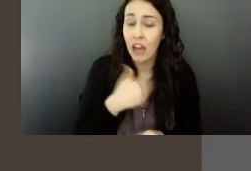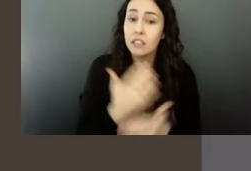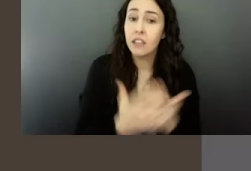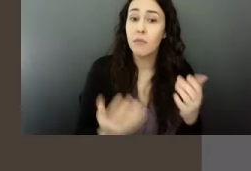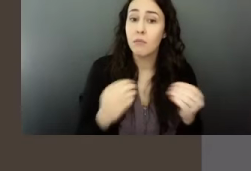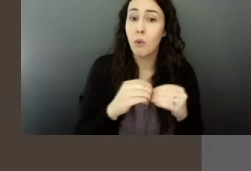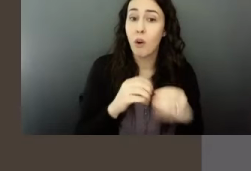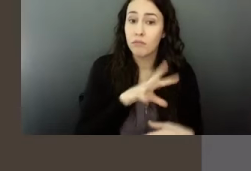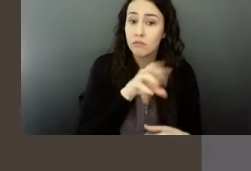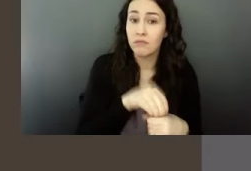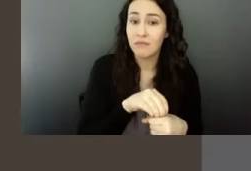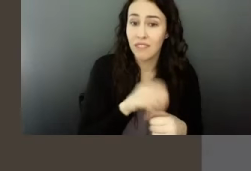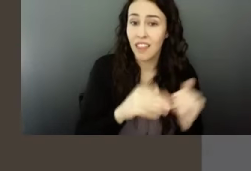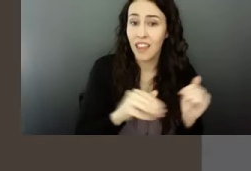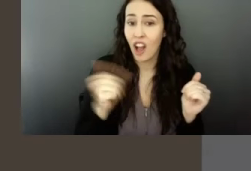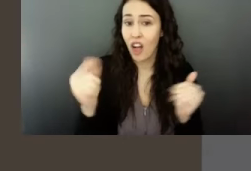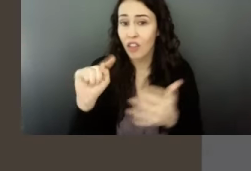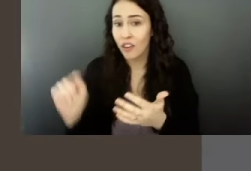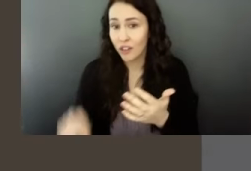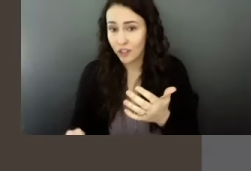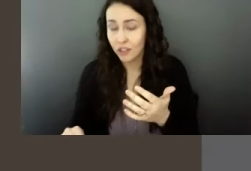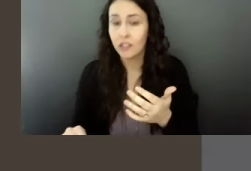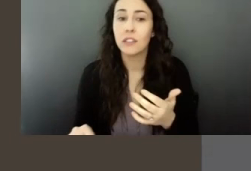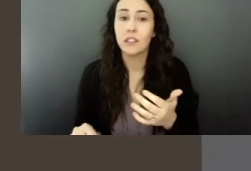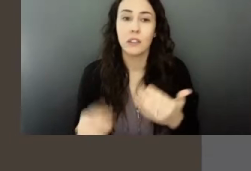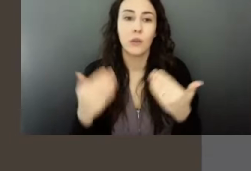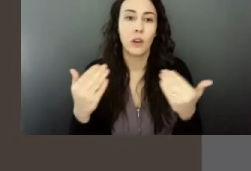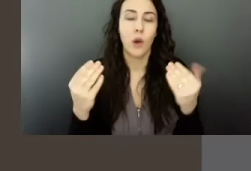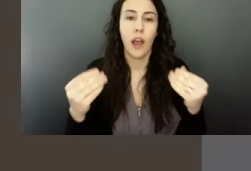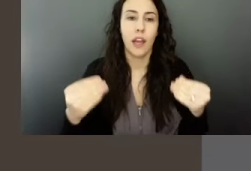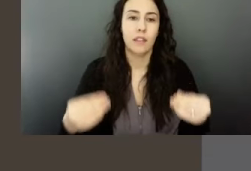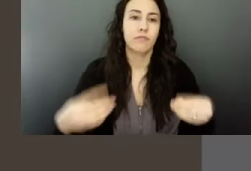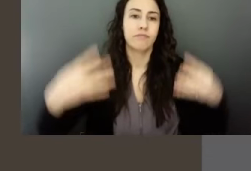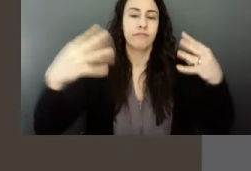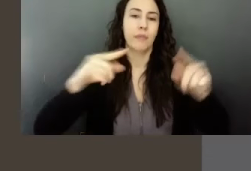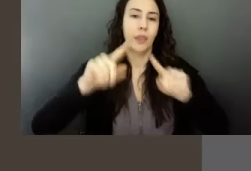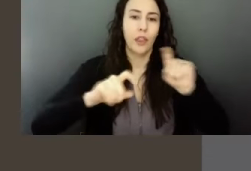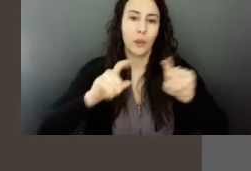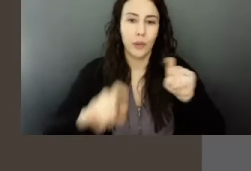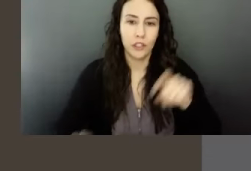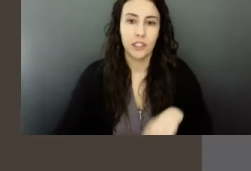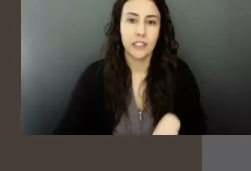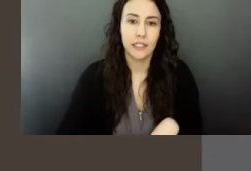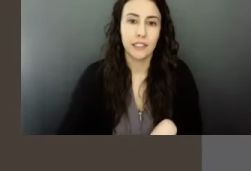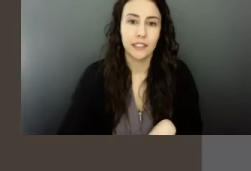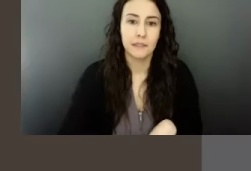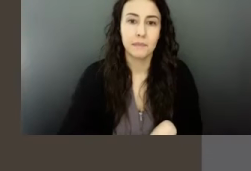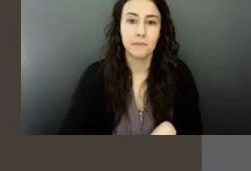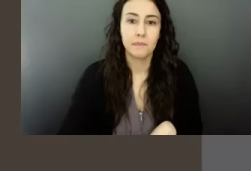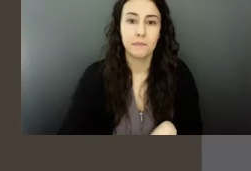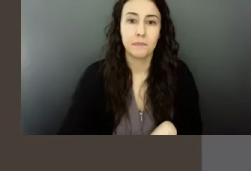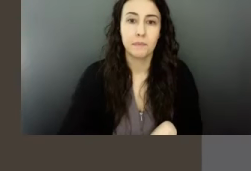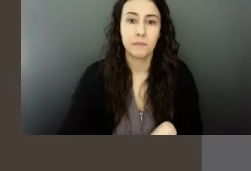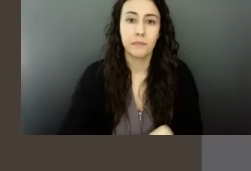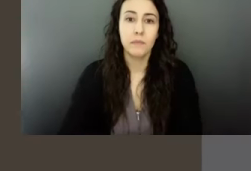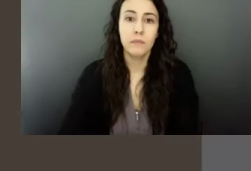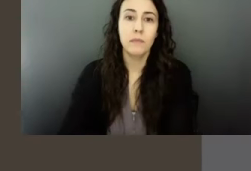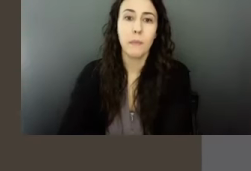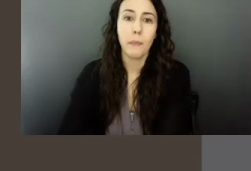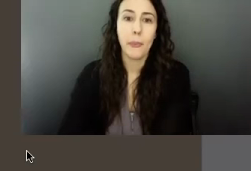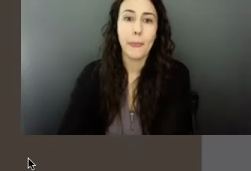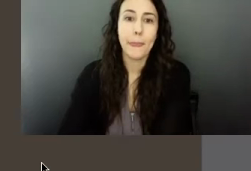so we'll go ahead and bring back the questions for you all. And we'll go ahead and start with